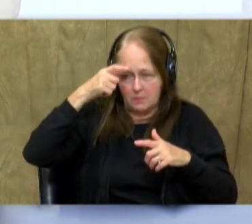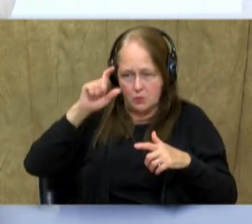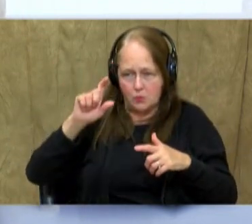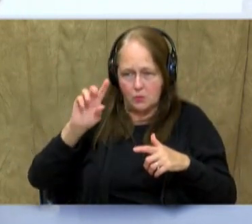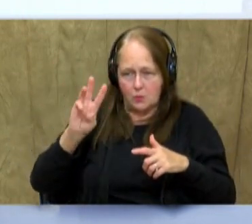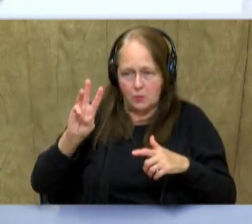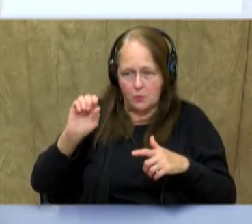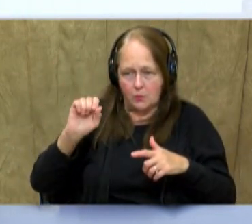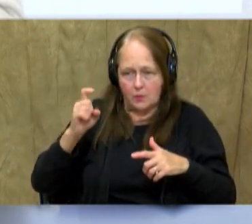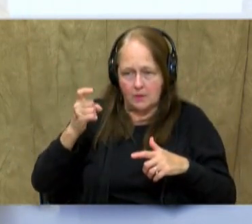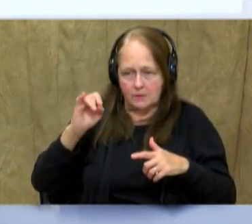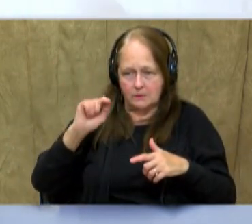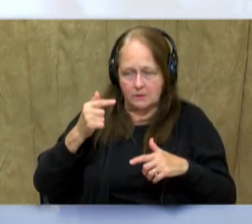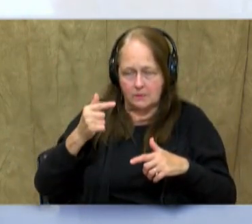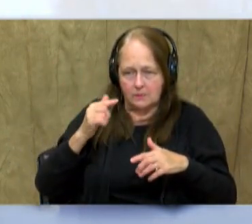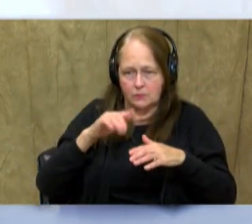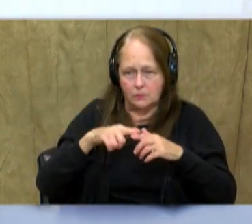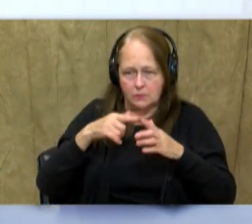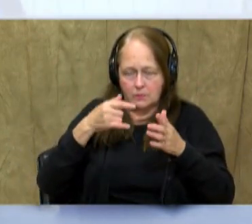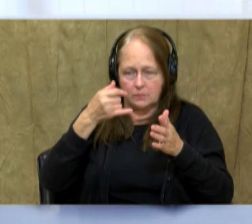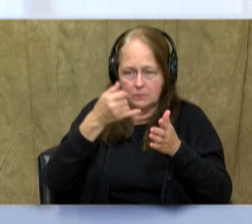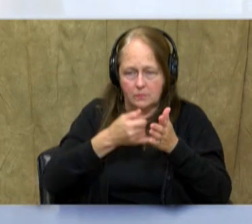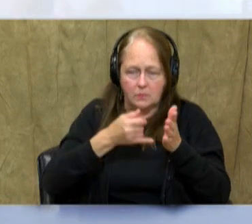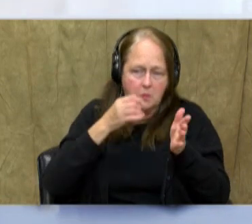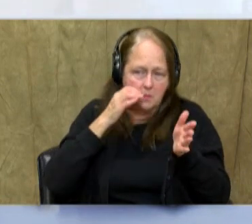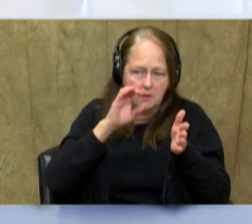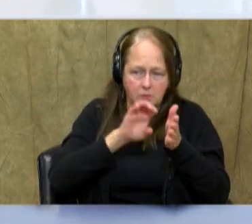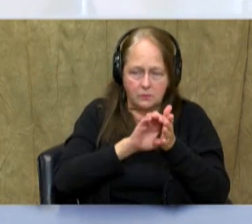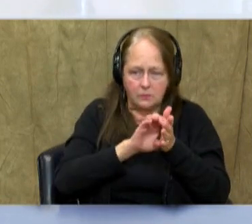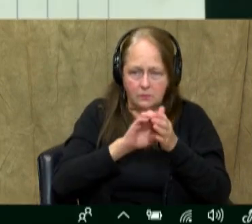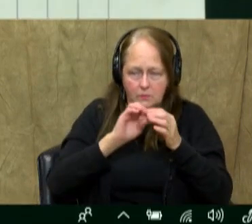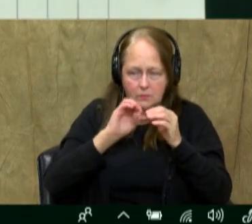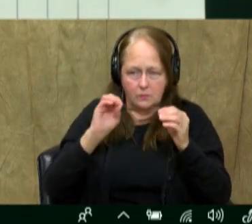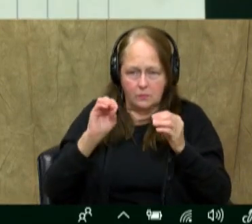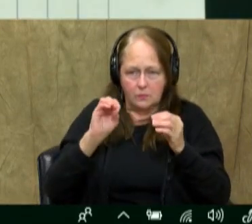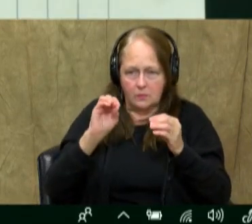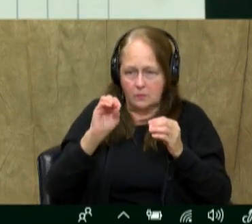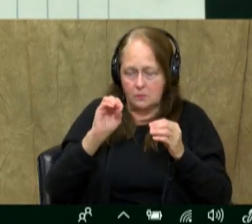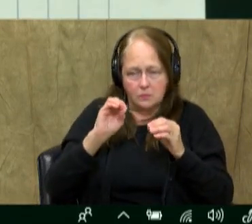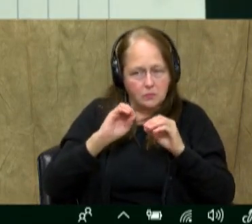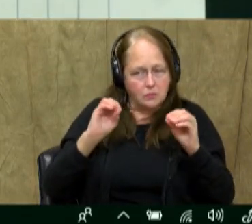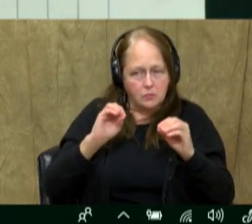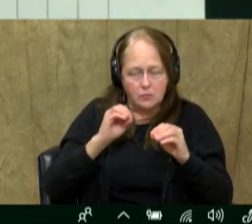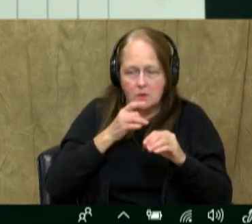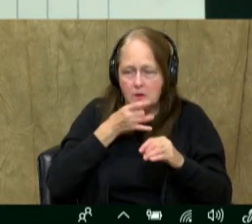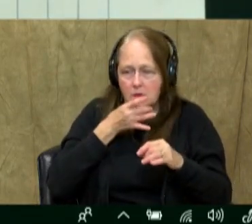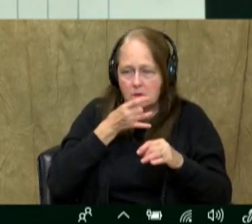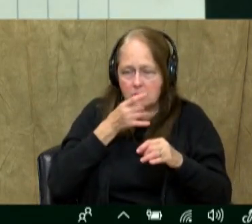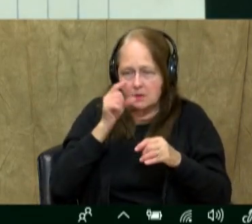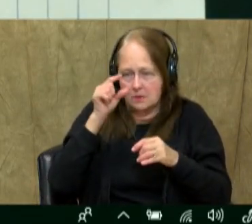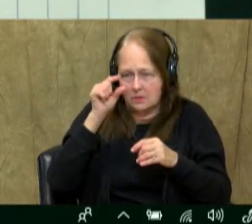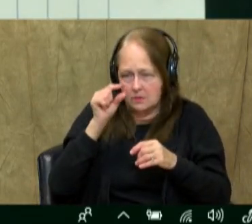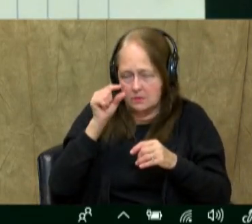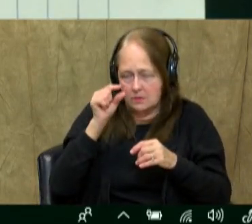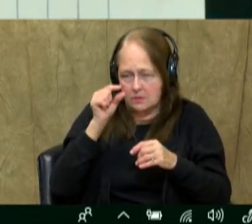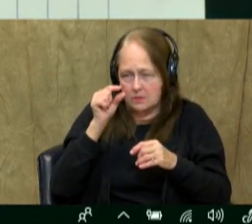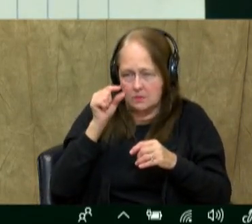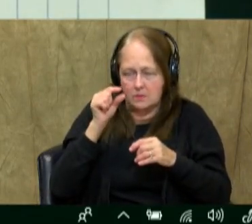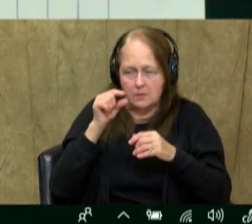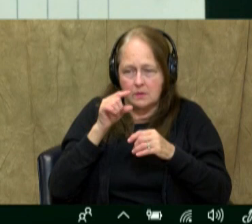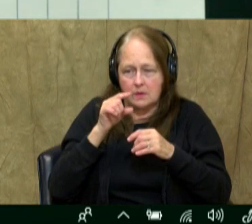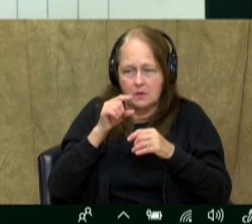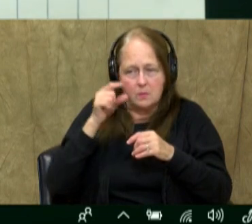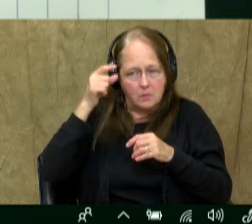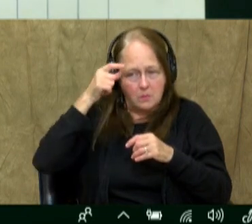waxing. So let's apply that to our diagram. I've got none of the lit portion. I've got a tiny bit of the lit